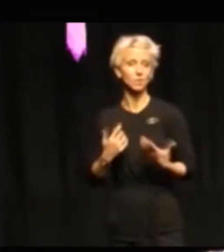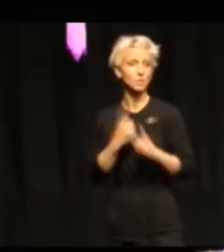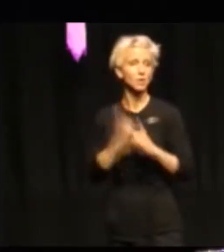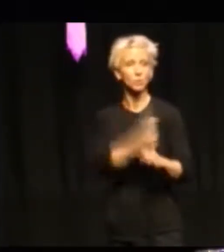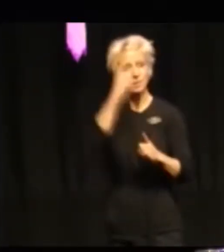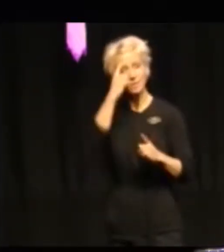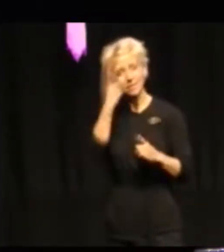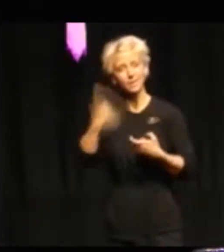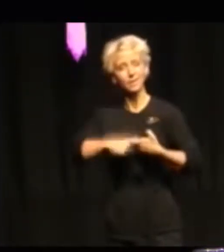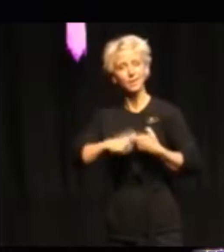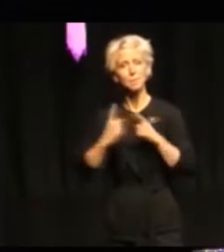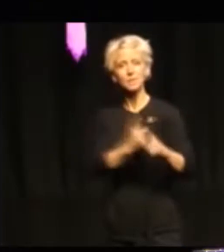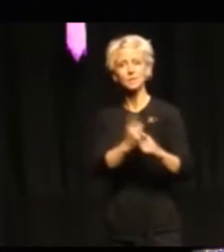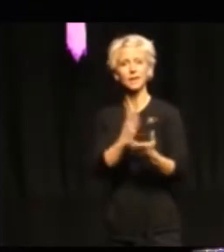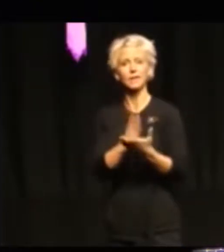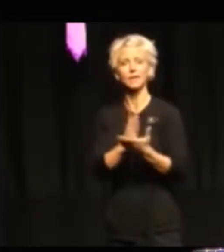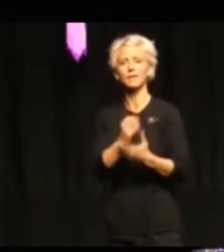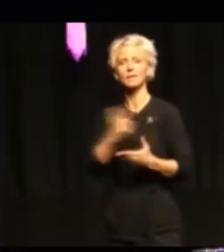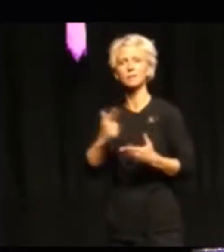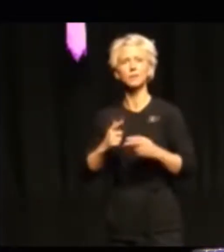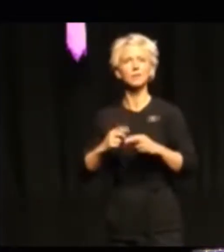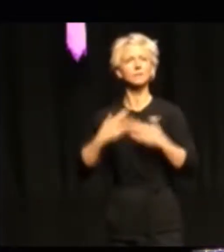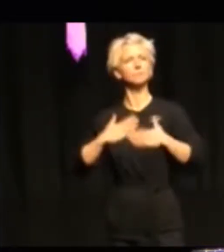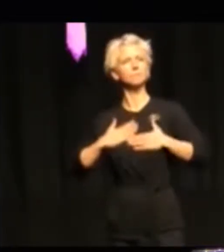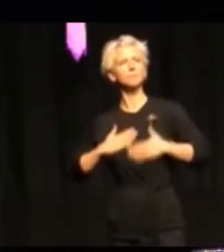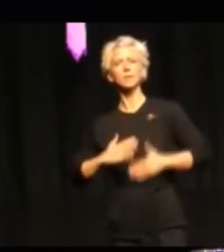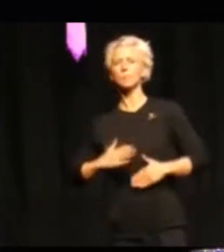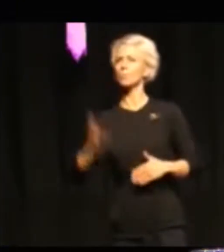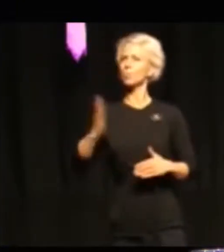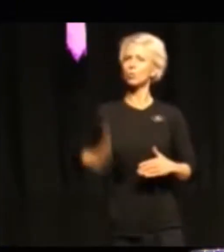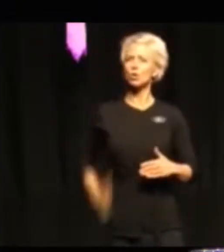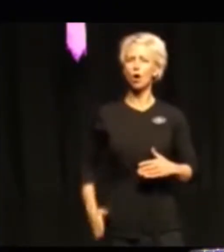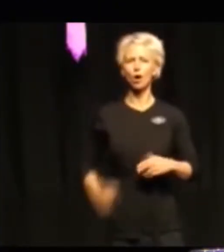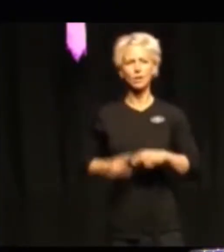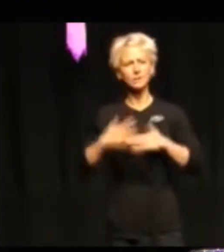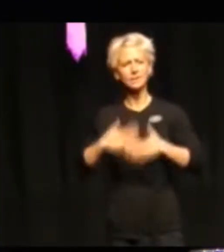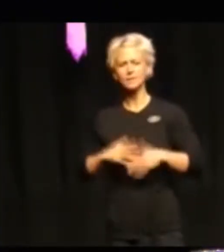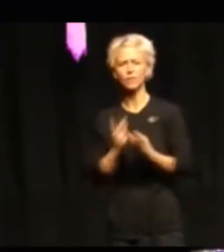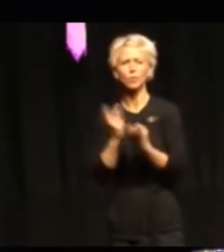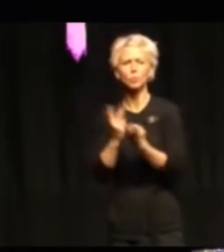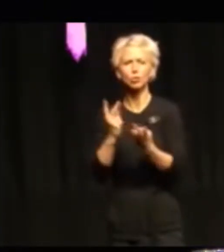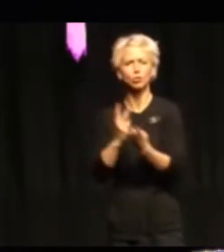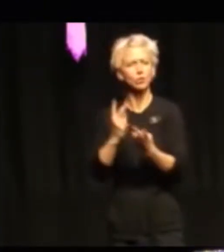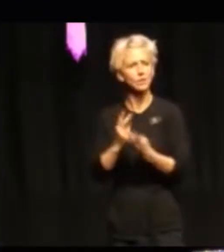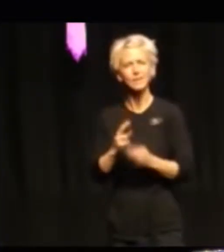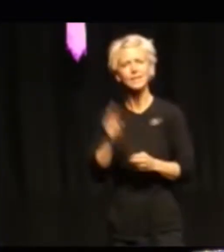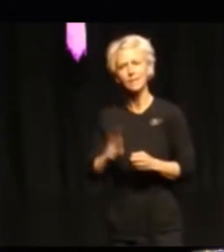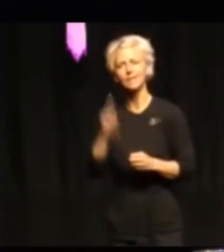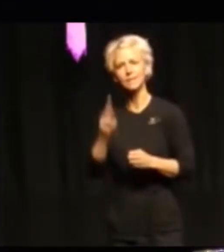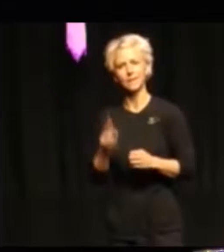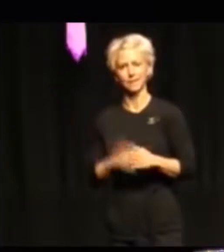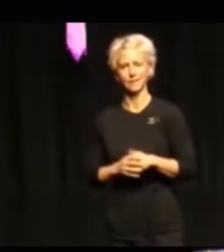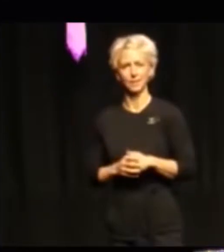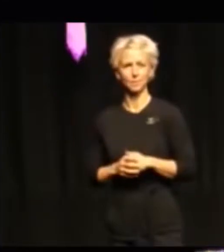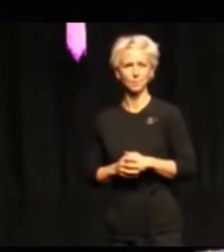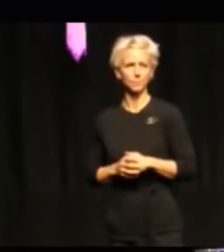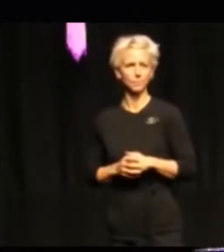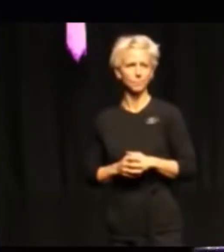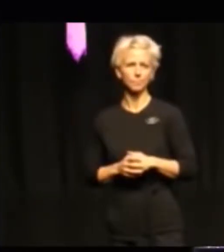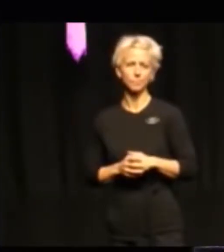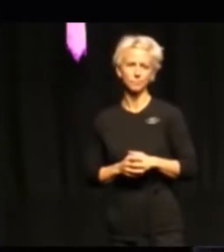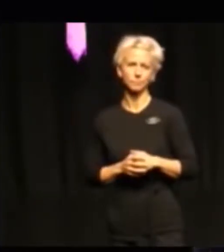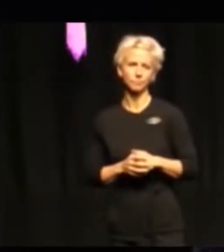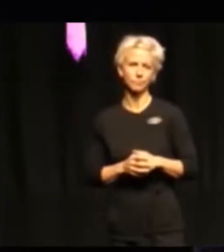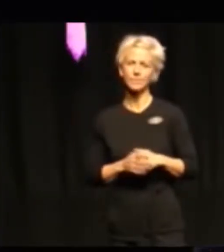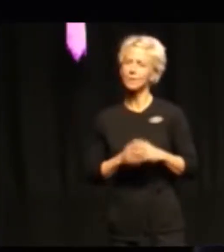this personal moral sense of what the world should be like for human beings. Then there's this